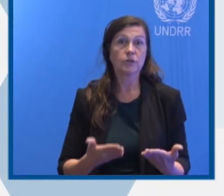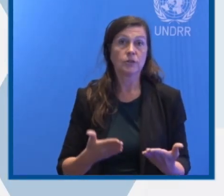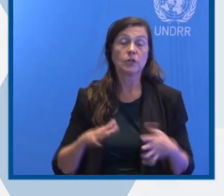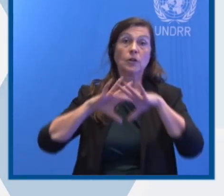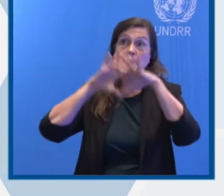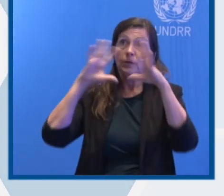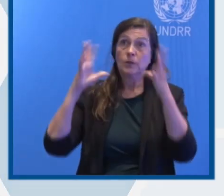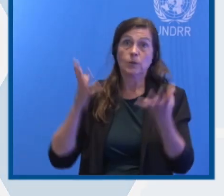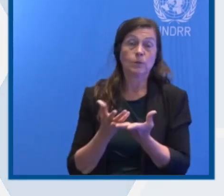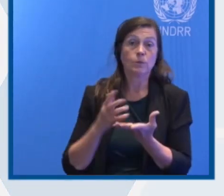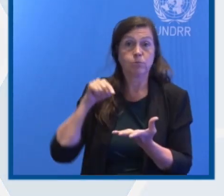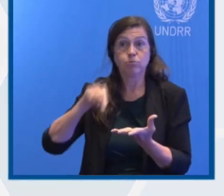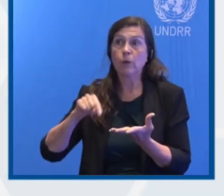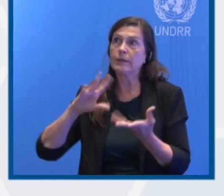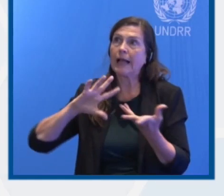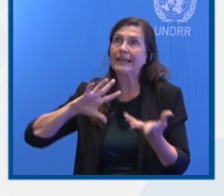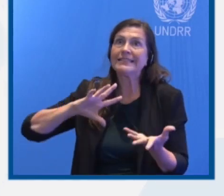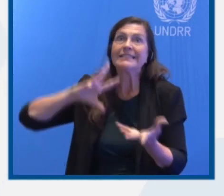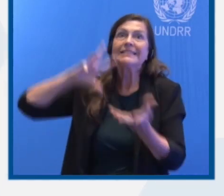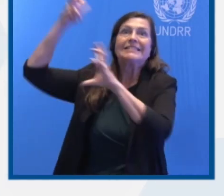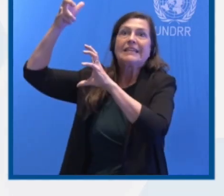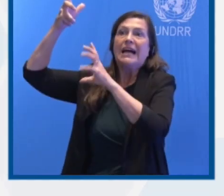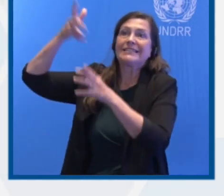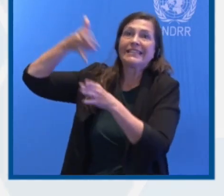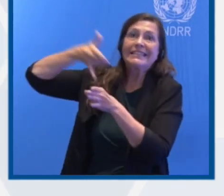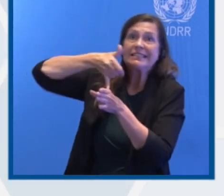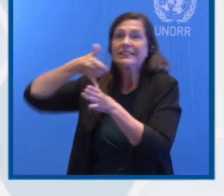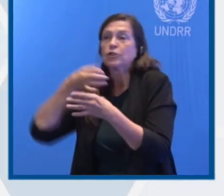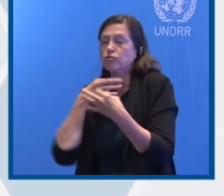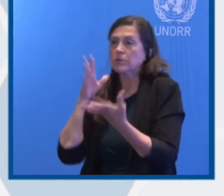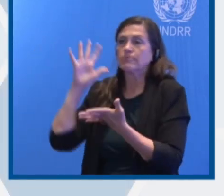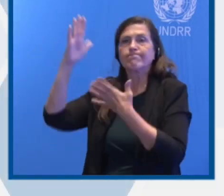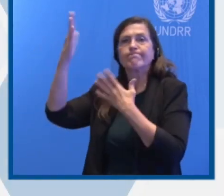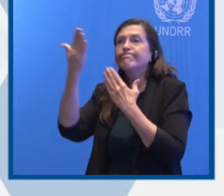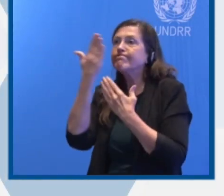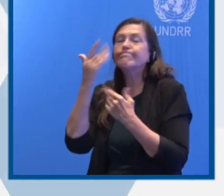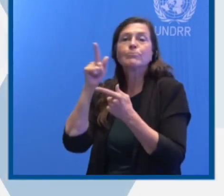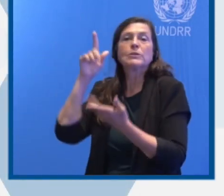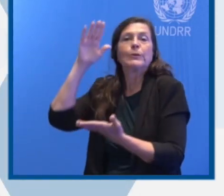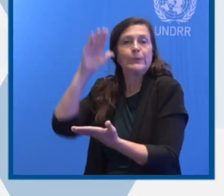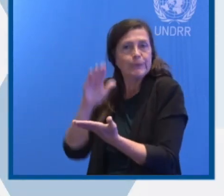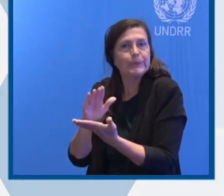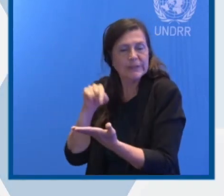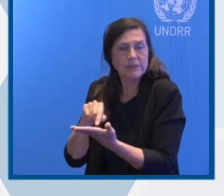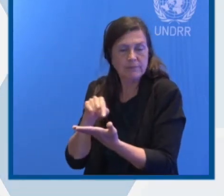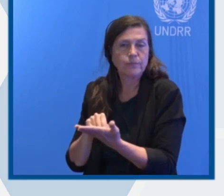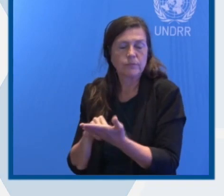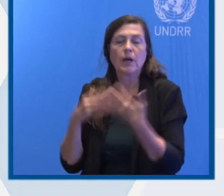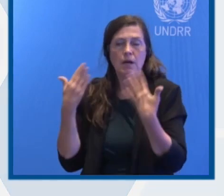and climate resilient infrastructure is center stage. We now need to move